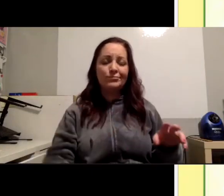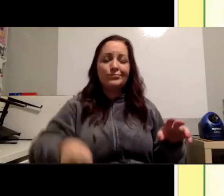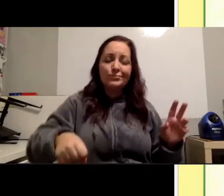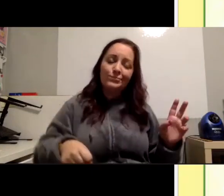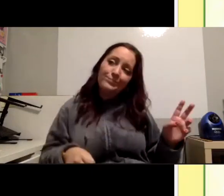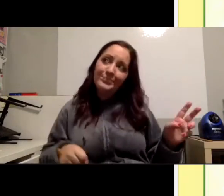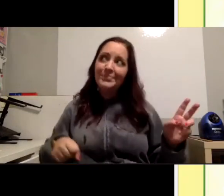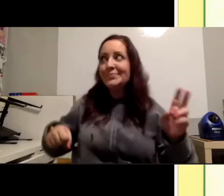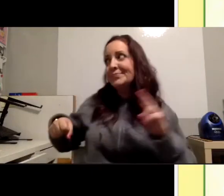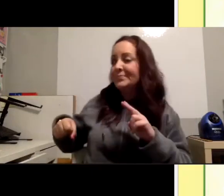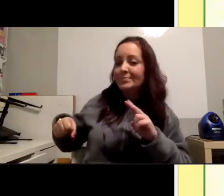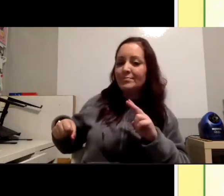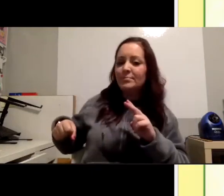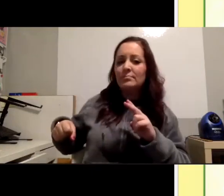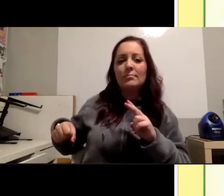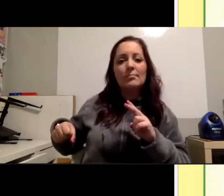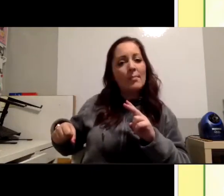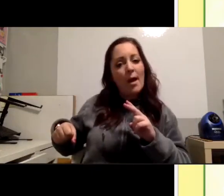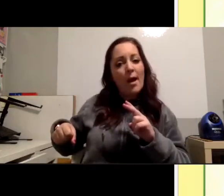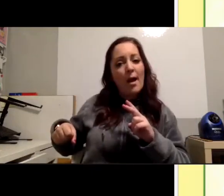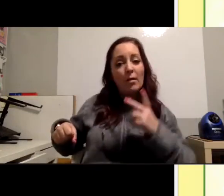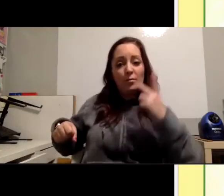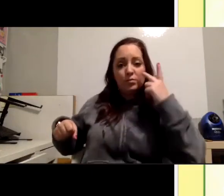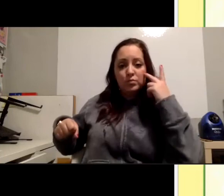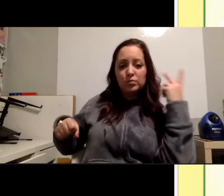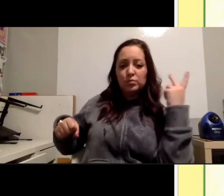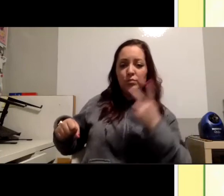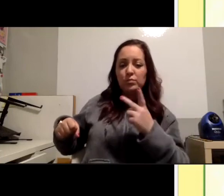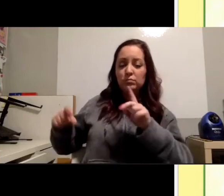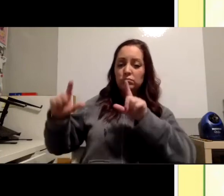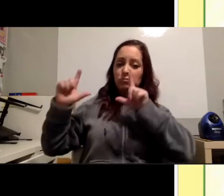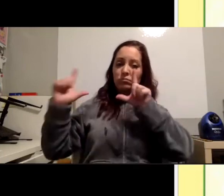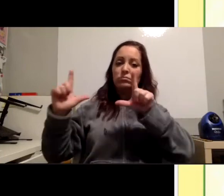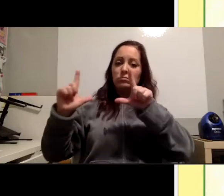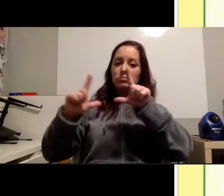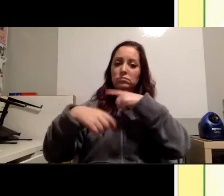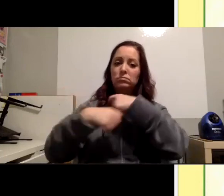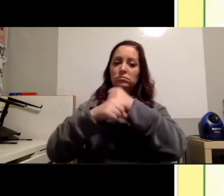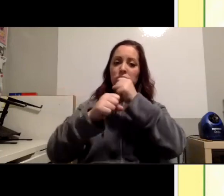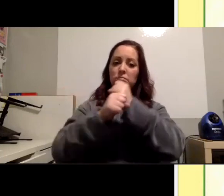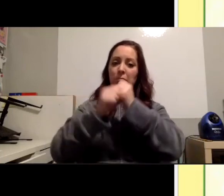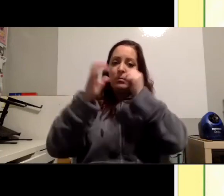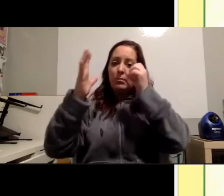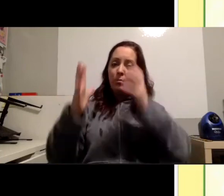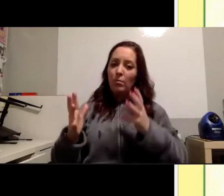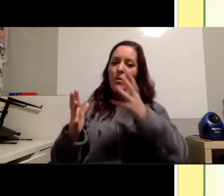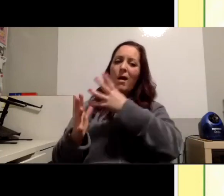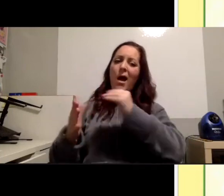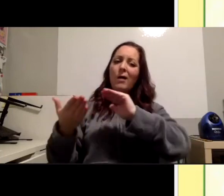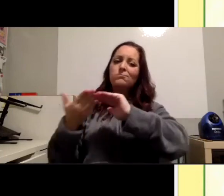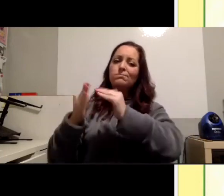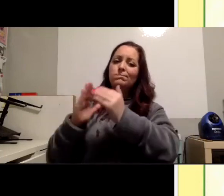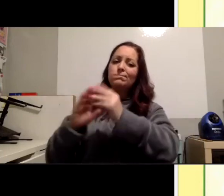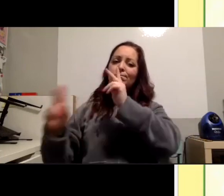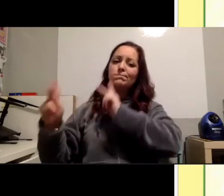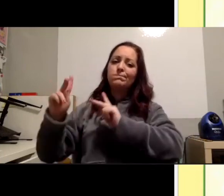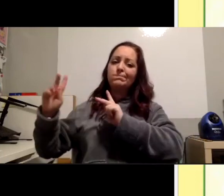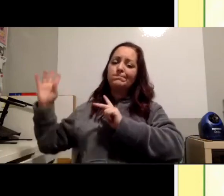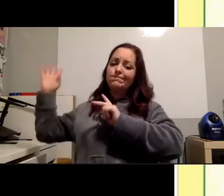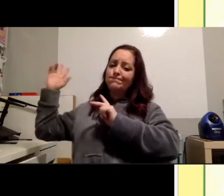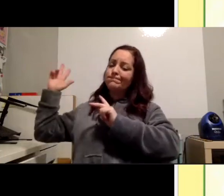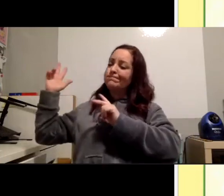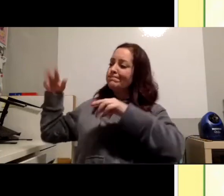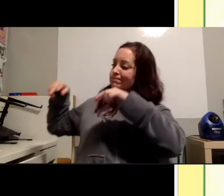but as he turned to go, he discovered the Signmaker and all